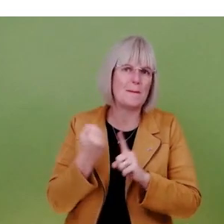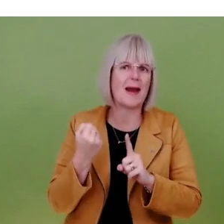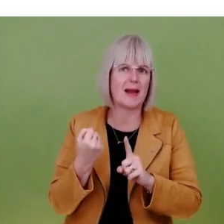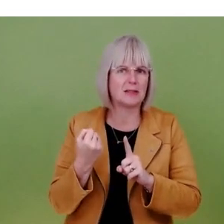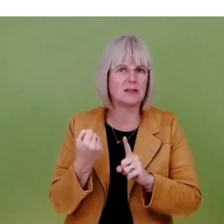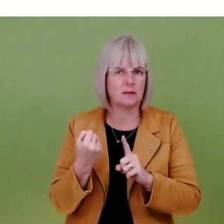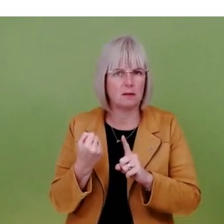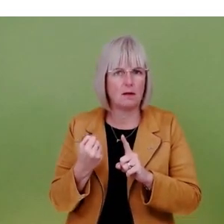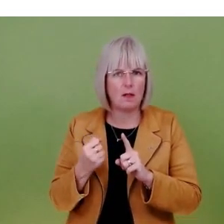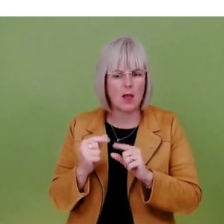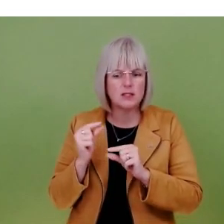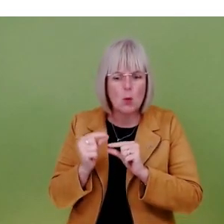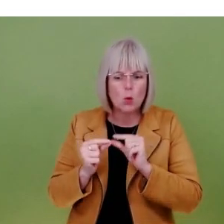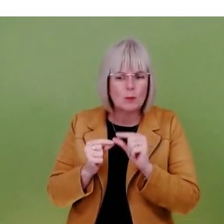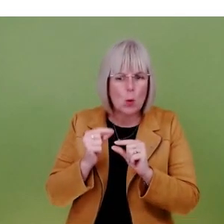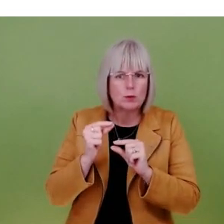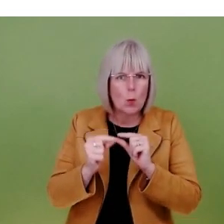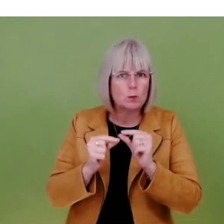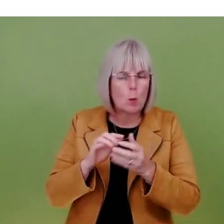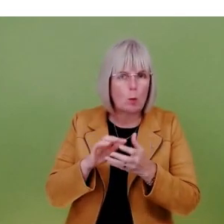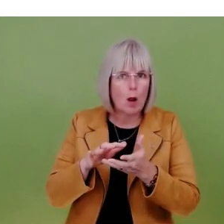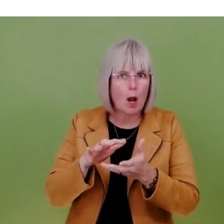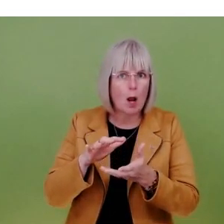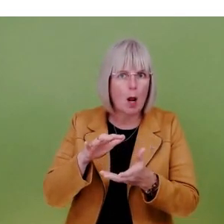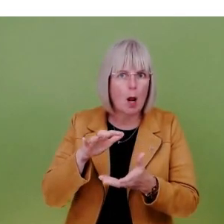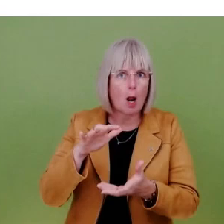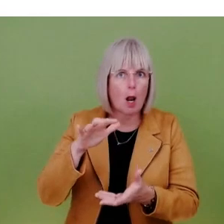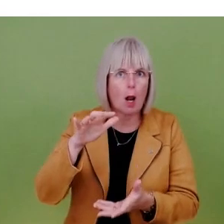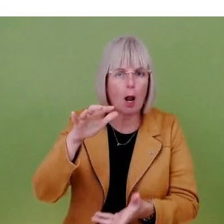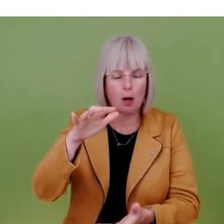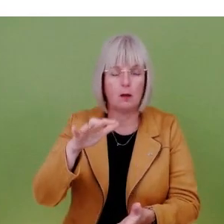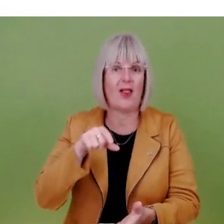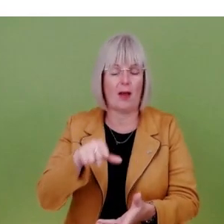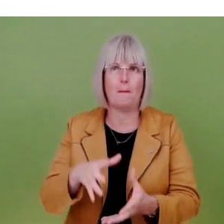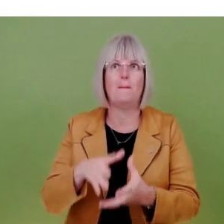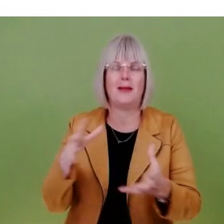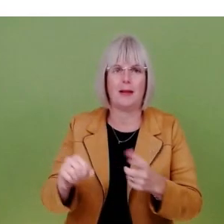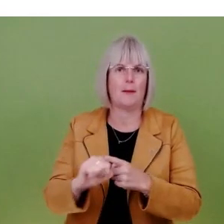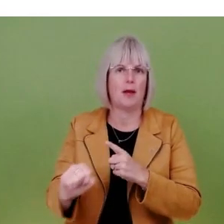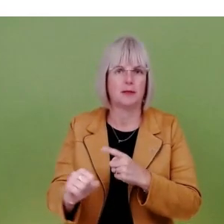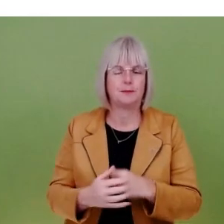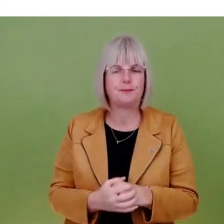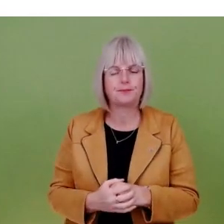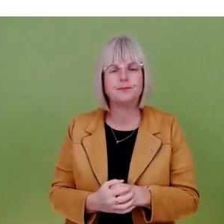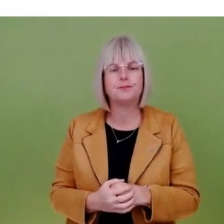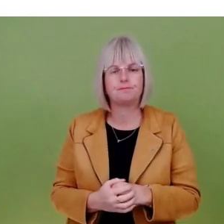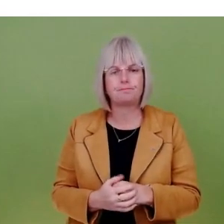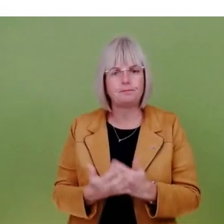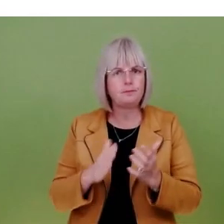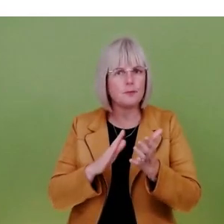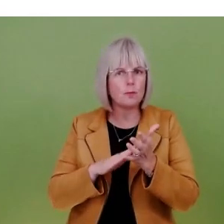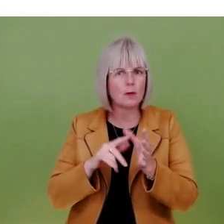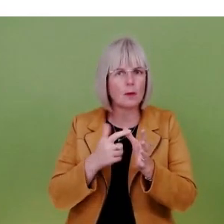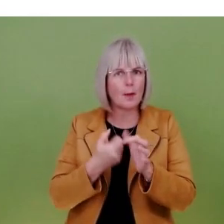not something which is minor in any sense. Margo, I don't know if you've picked a question for us to